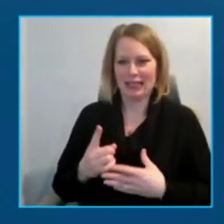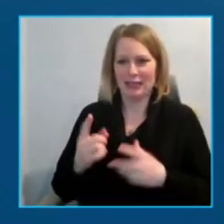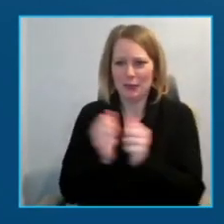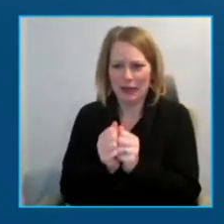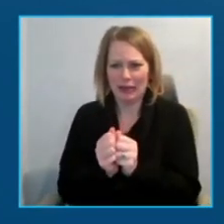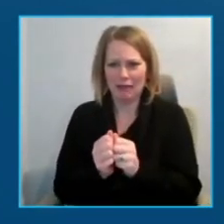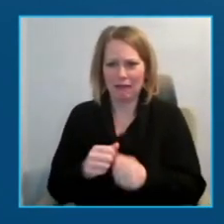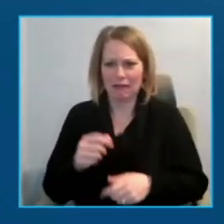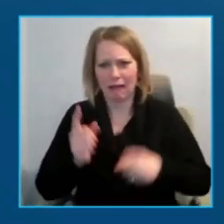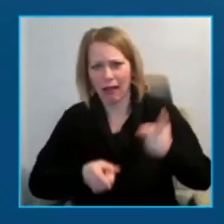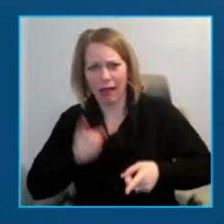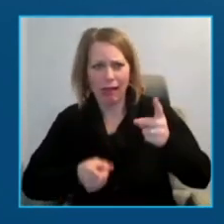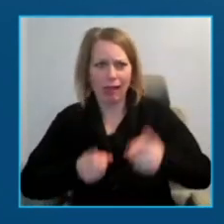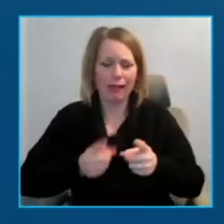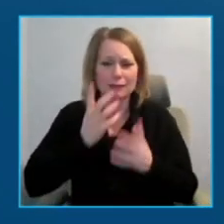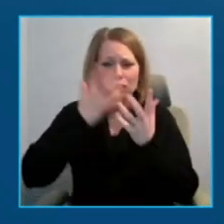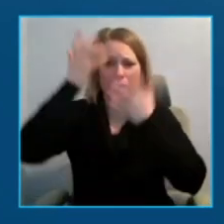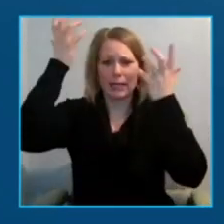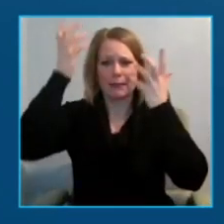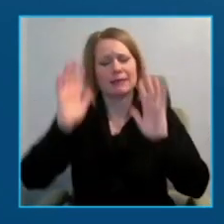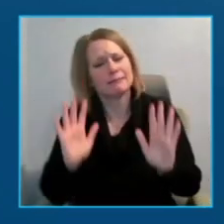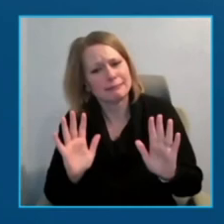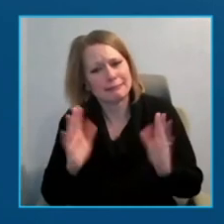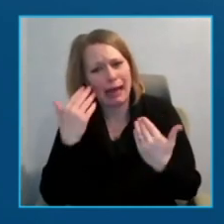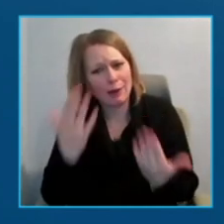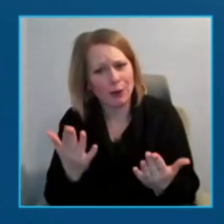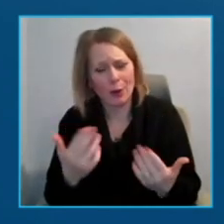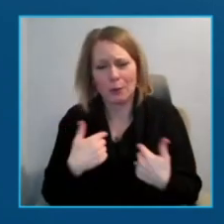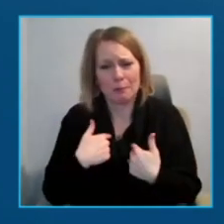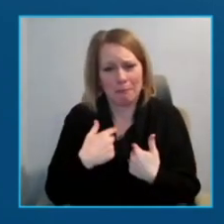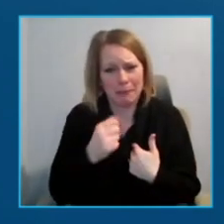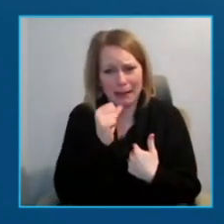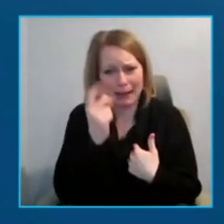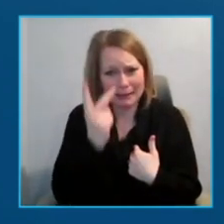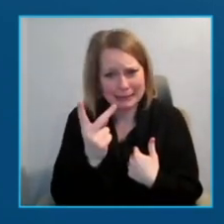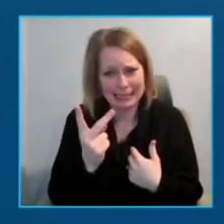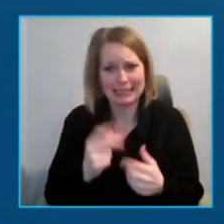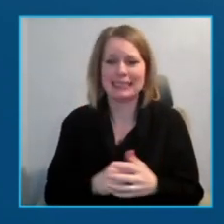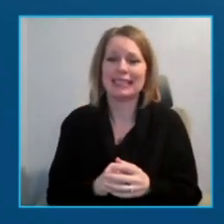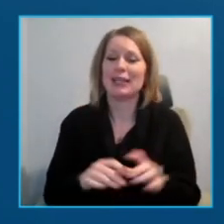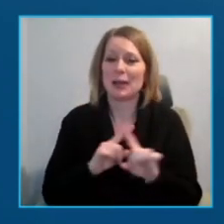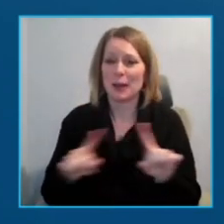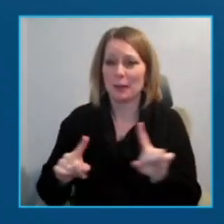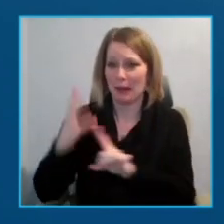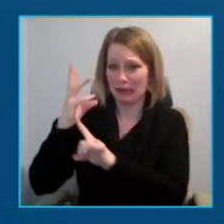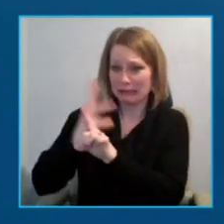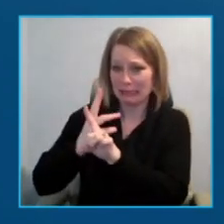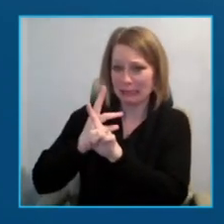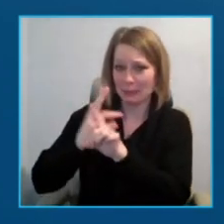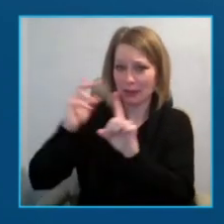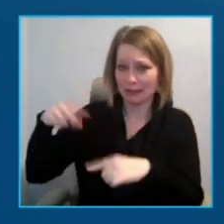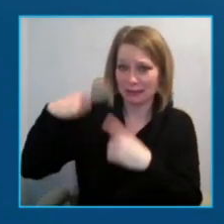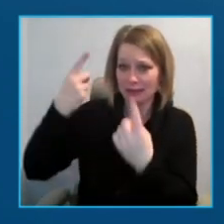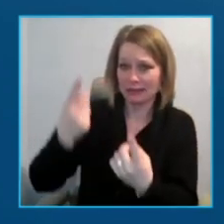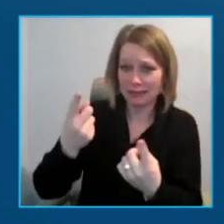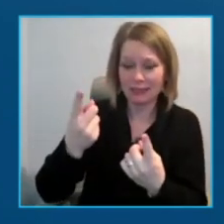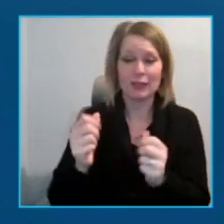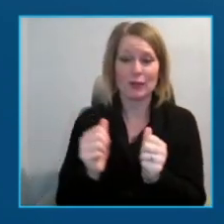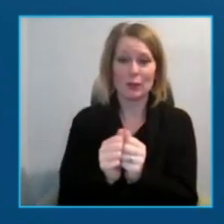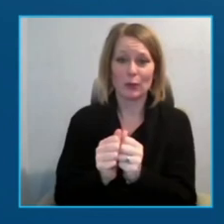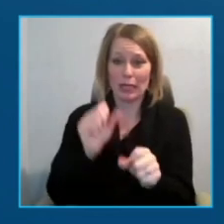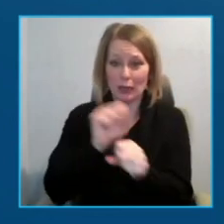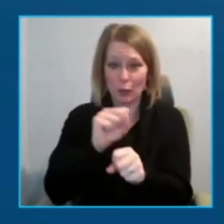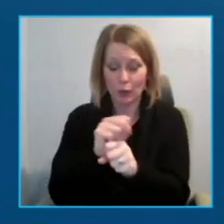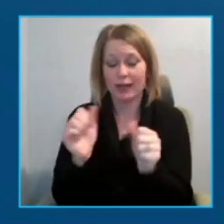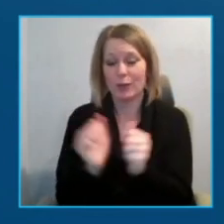part, Harold, because I haven't seen that. What I've seen over the last 6 months in terms of working with West Virginia